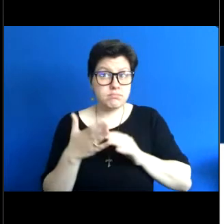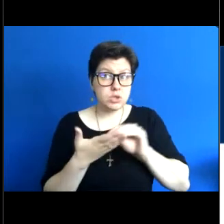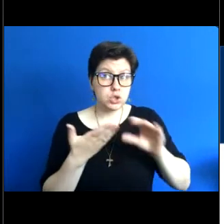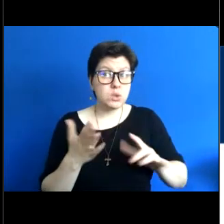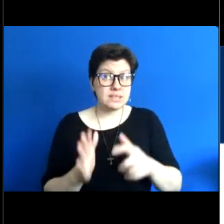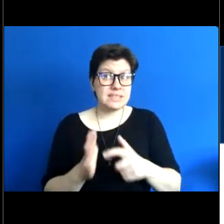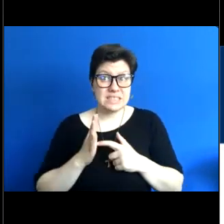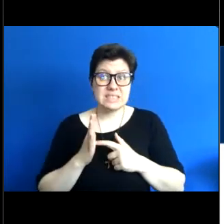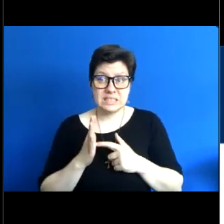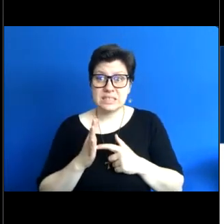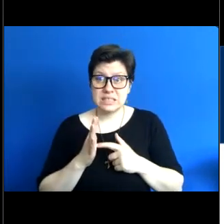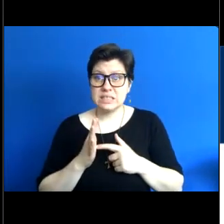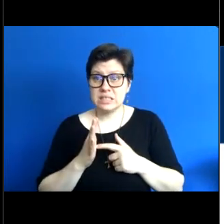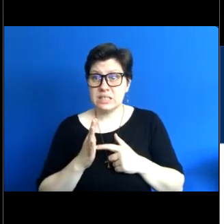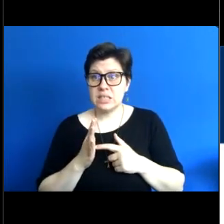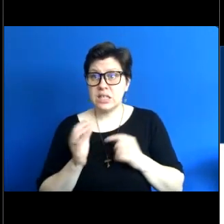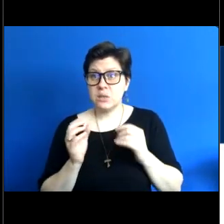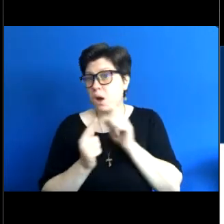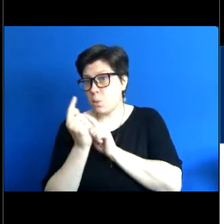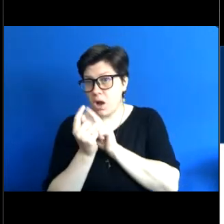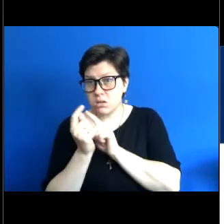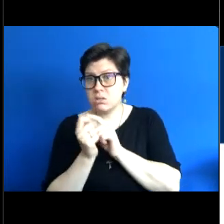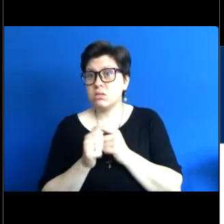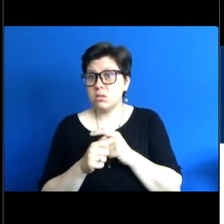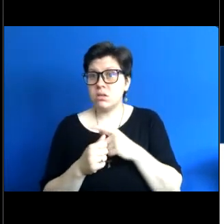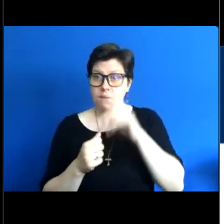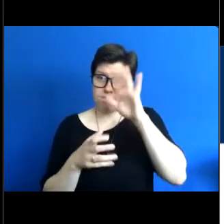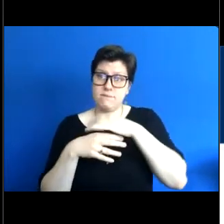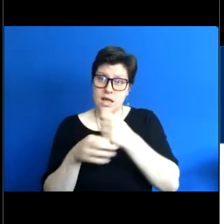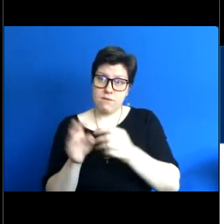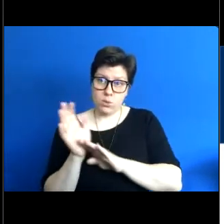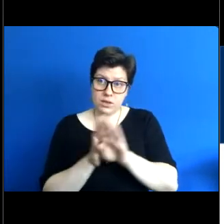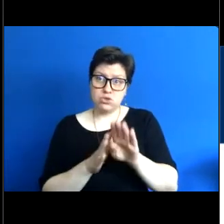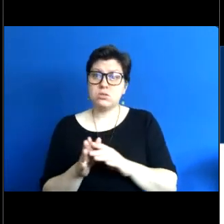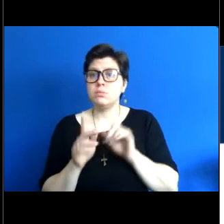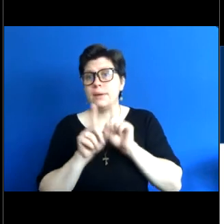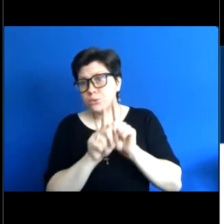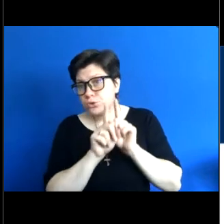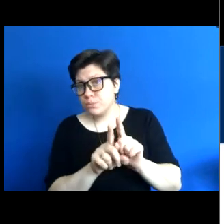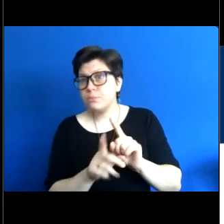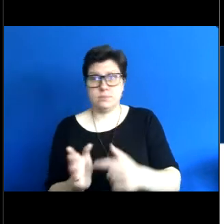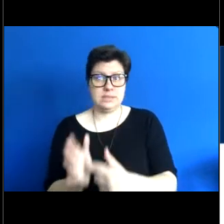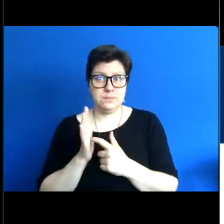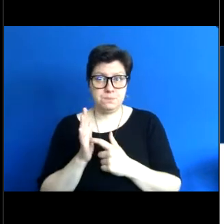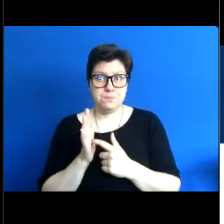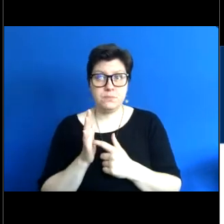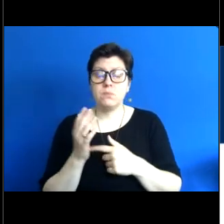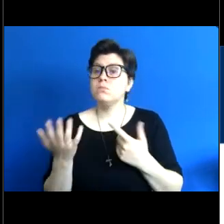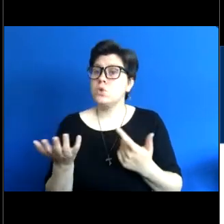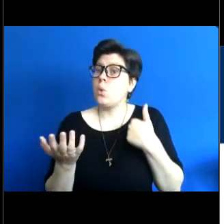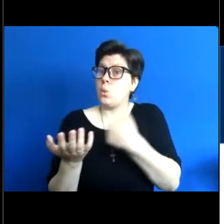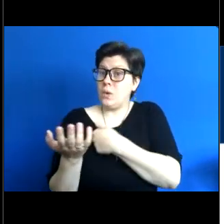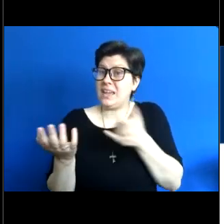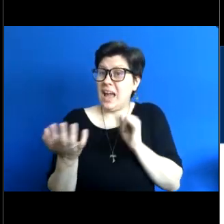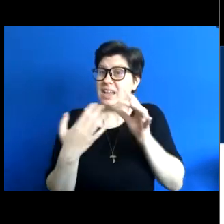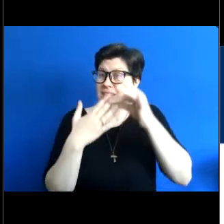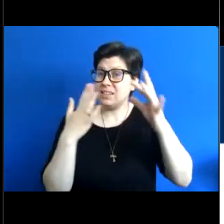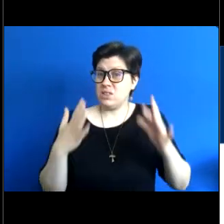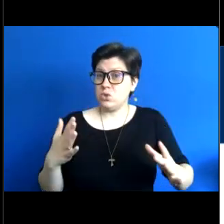need just more one-on-one faith formation, one-on-one mentorship. And so how can we as leaders, for